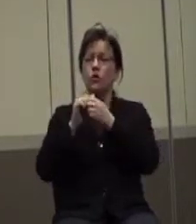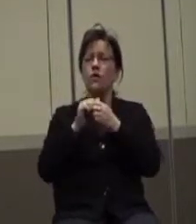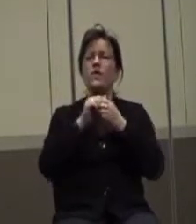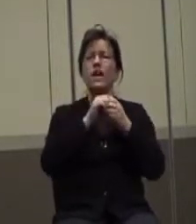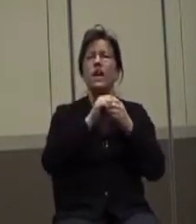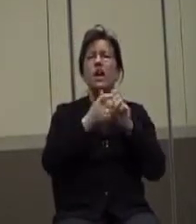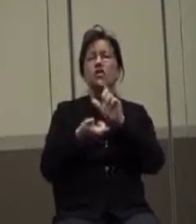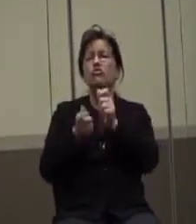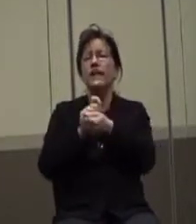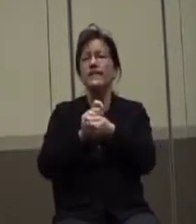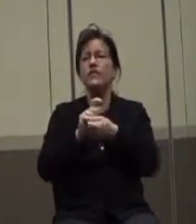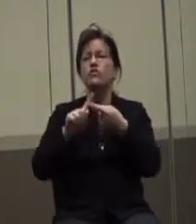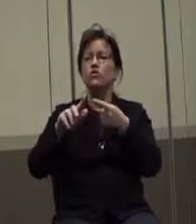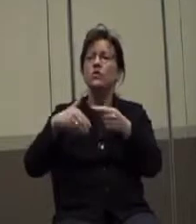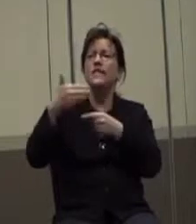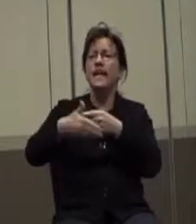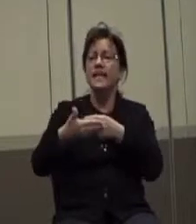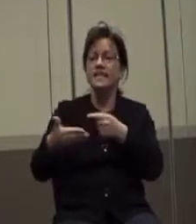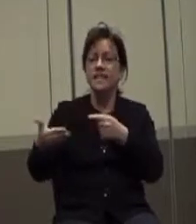Amy?